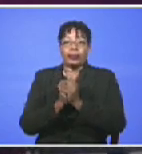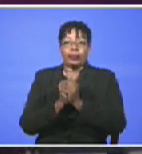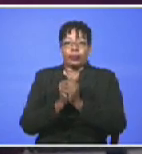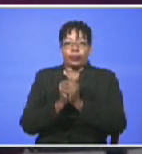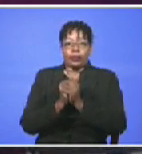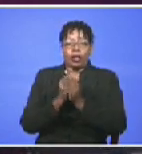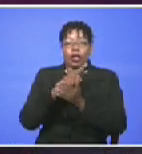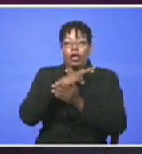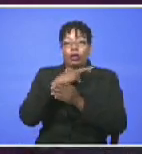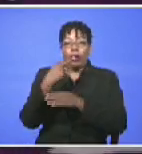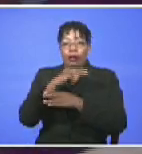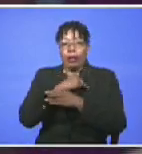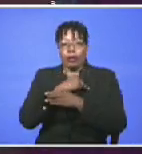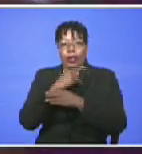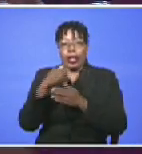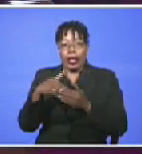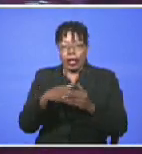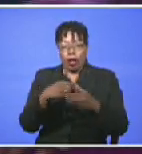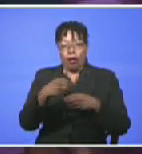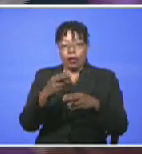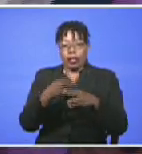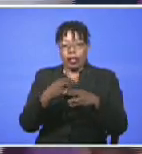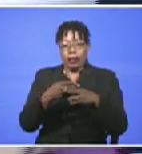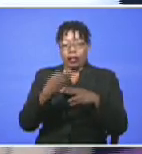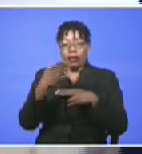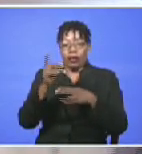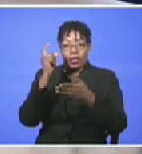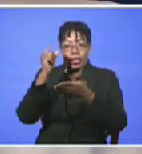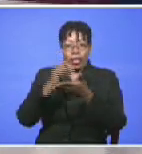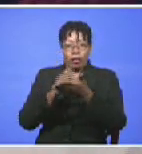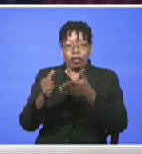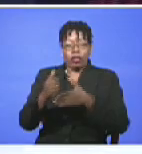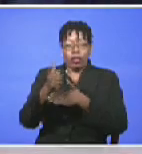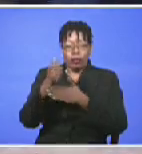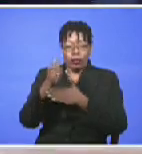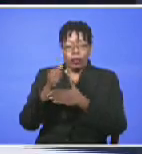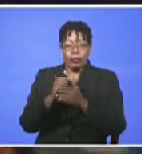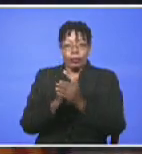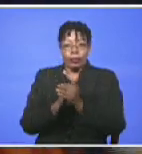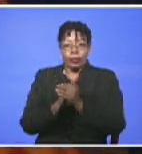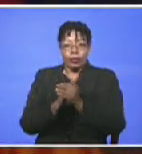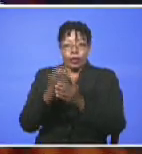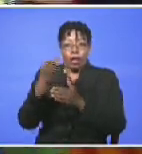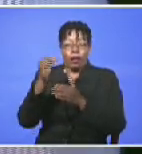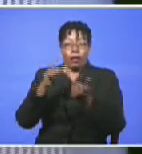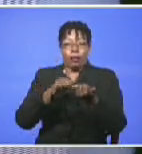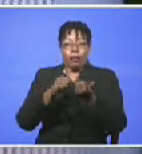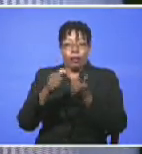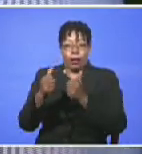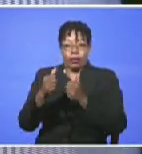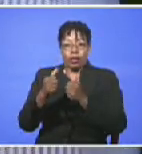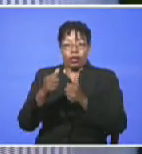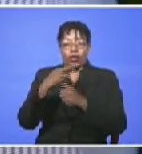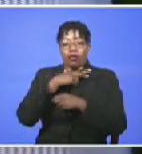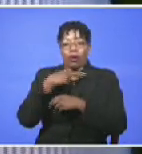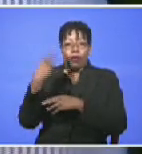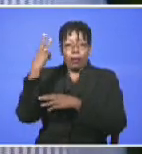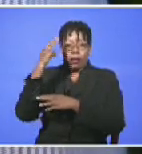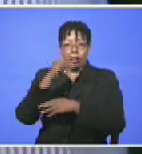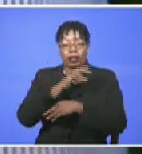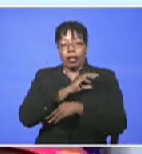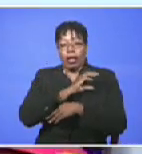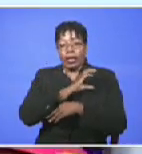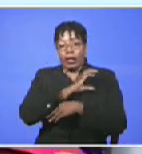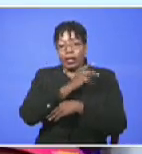Reverend McPhee added that the headquarters will be named after the first Secretary General of the Baptist Convention, Reverend Michael Carrington